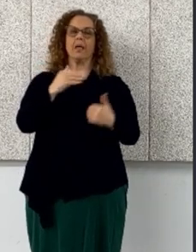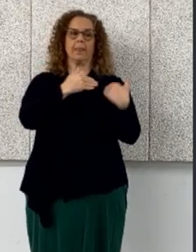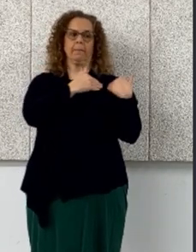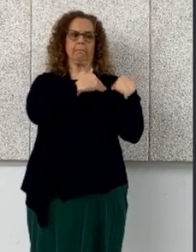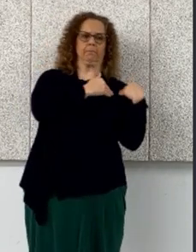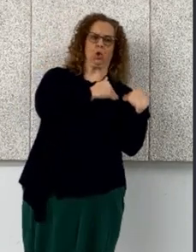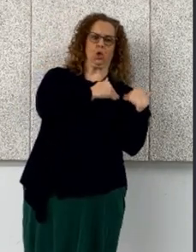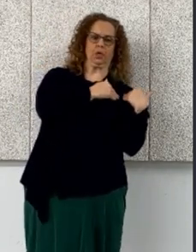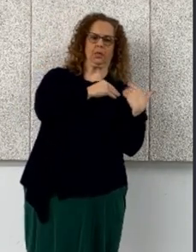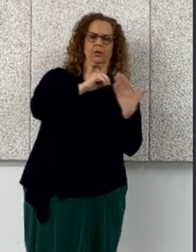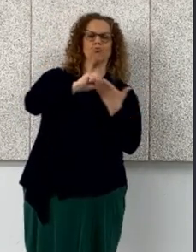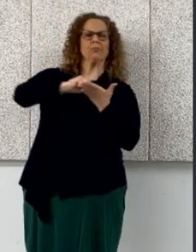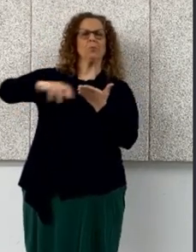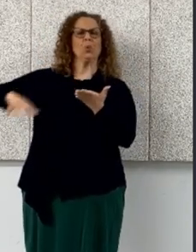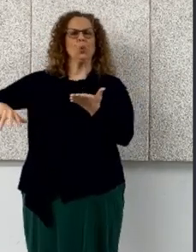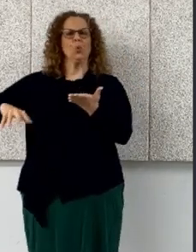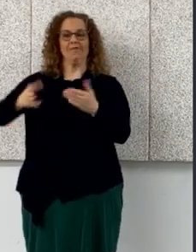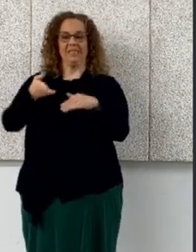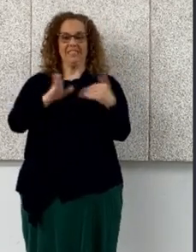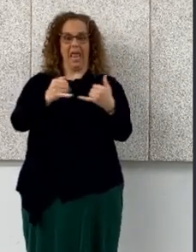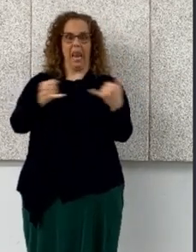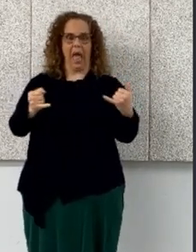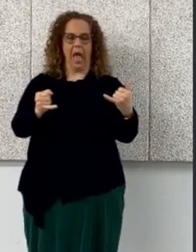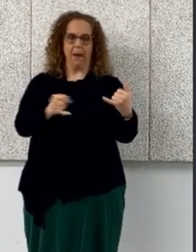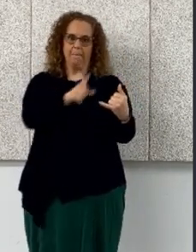deadline. Yeah, right. Where focus you can. Your resources. Where you can. Yeah, right.